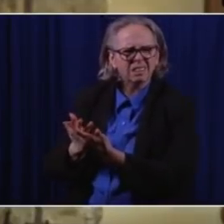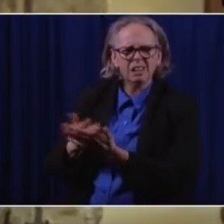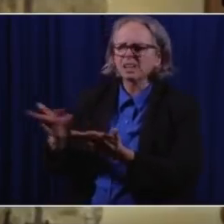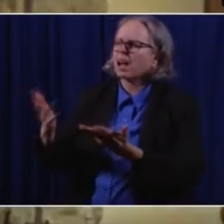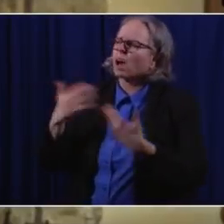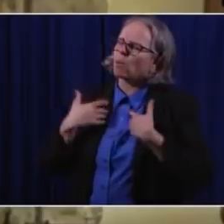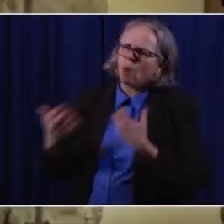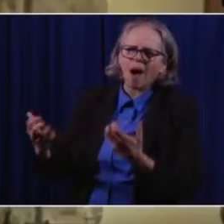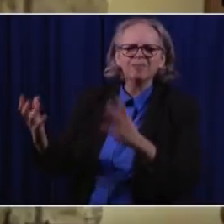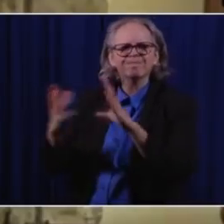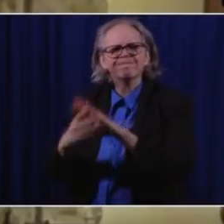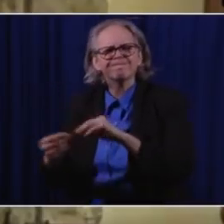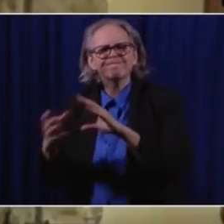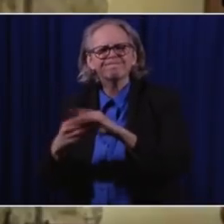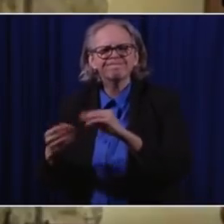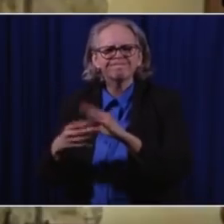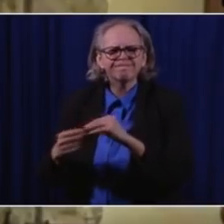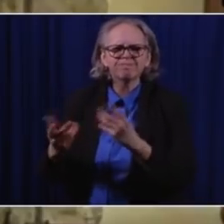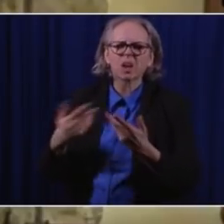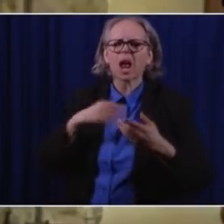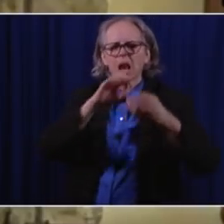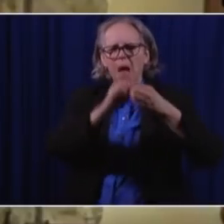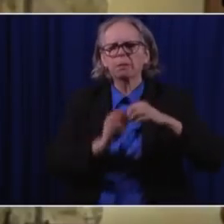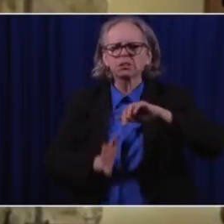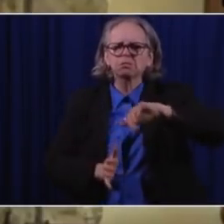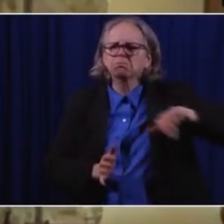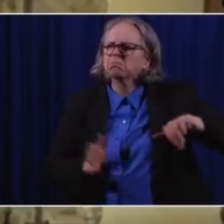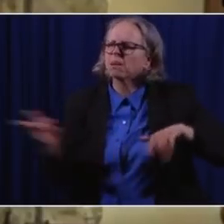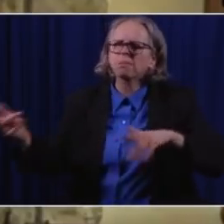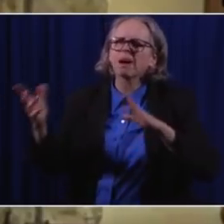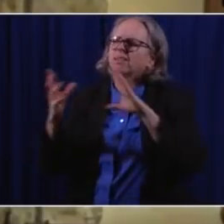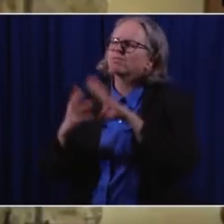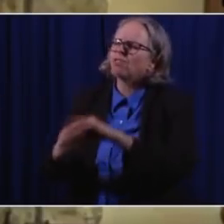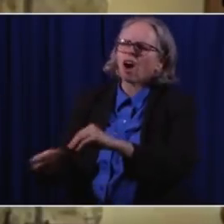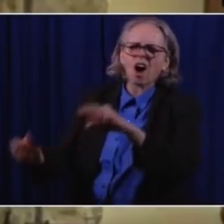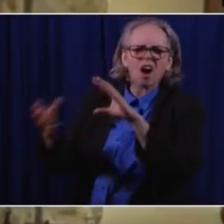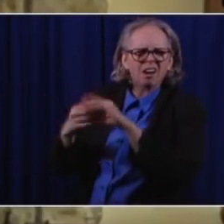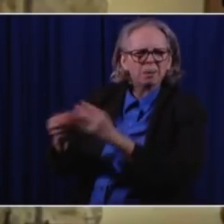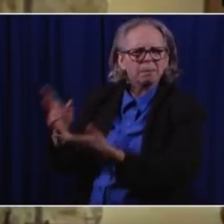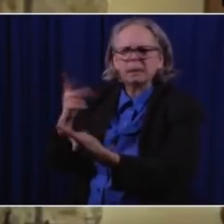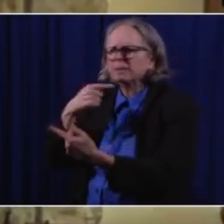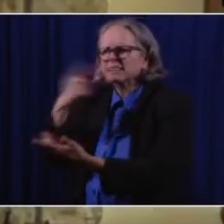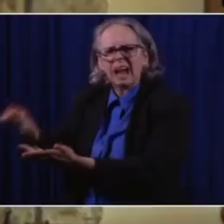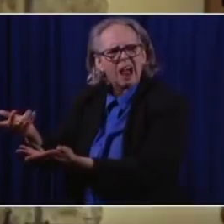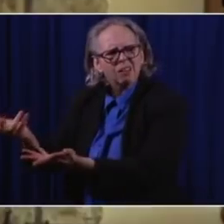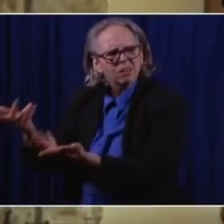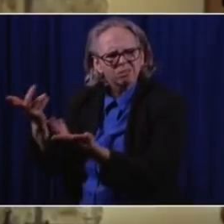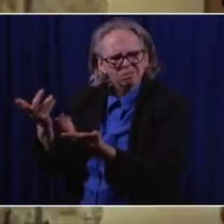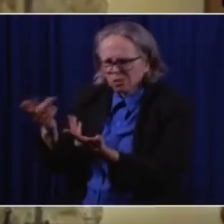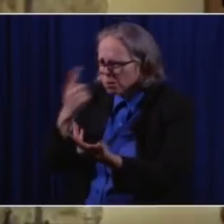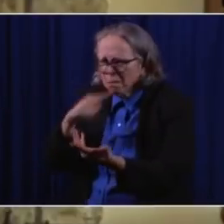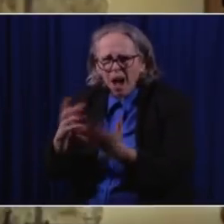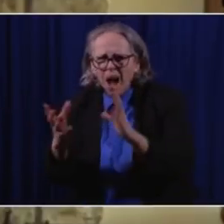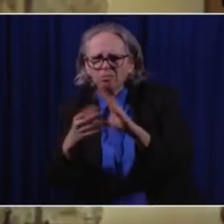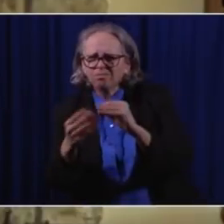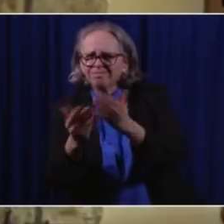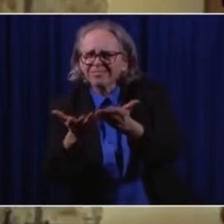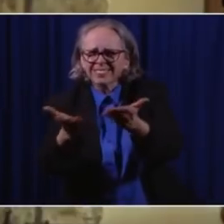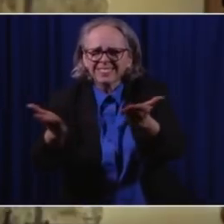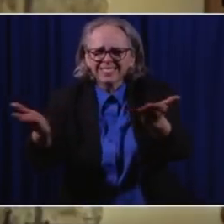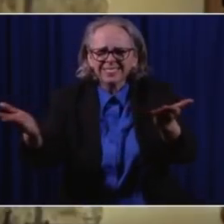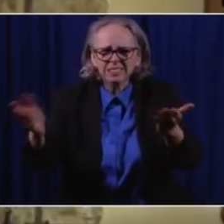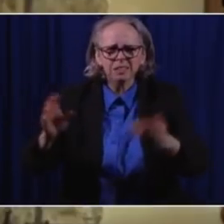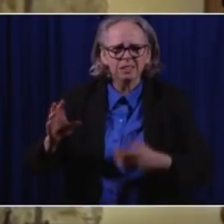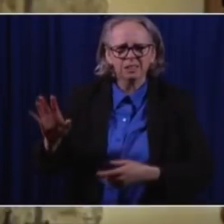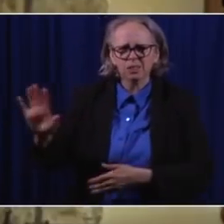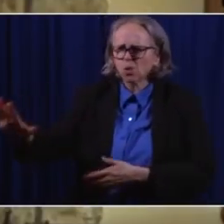I talk about numbers and you know, Erin, it just, what matters is people. And maybe just tell us kind of from your perspective